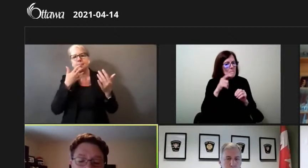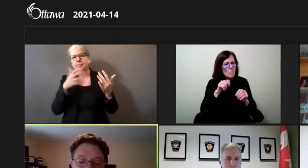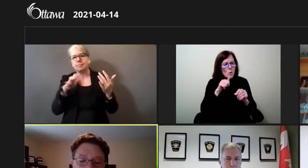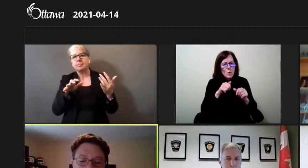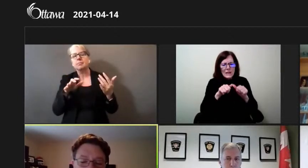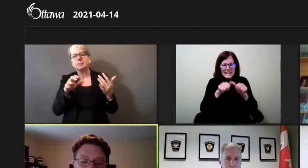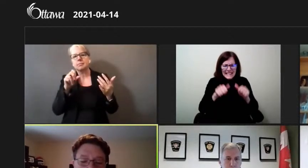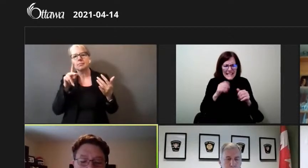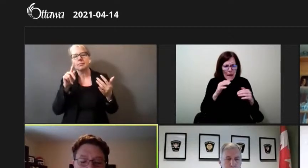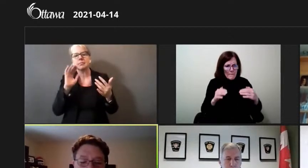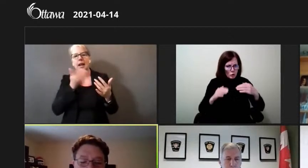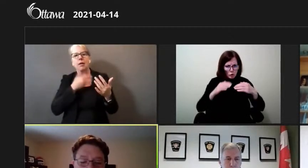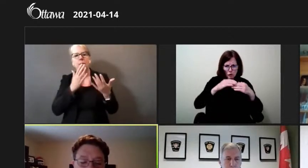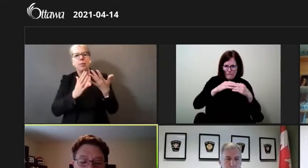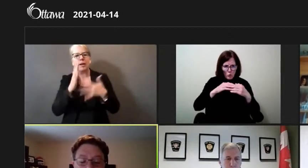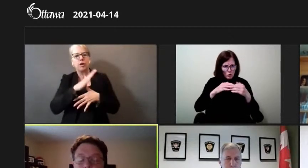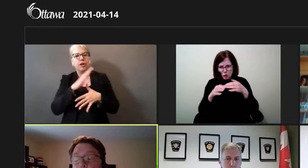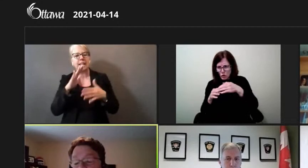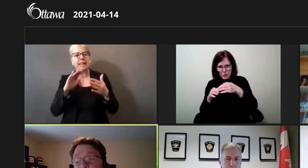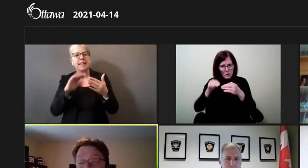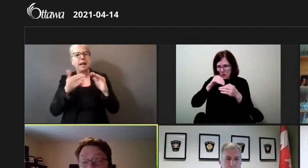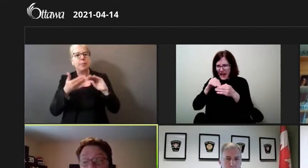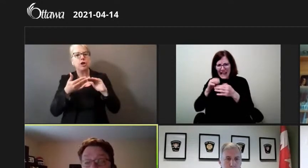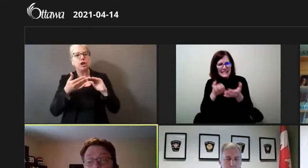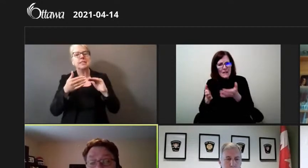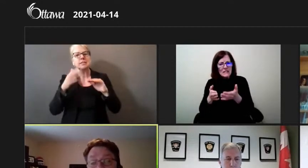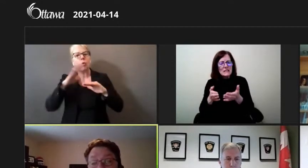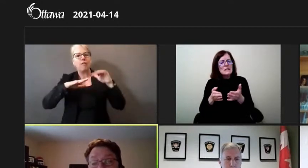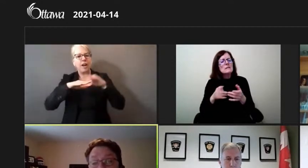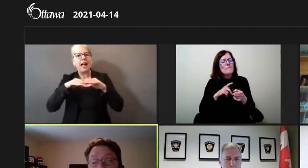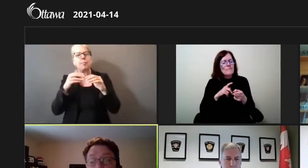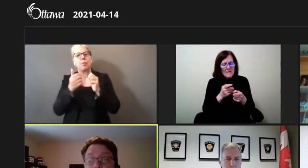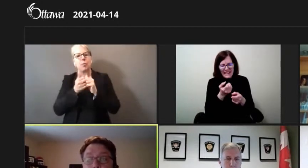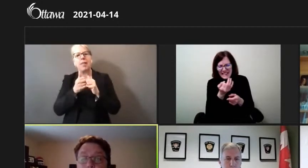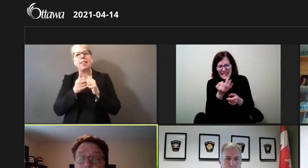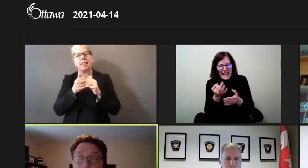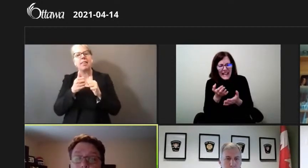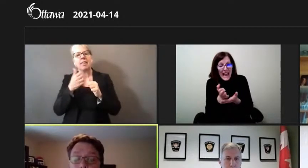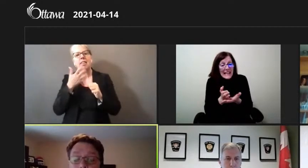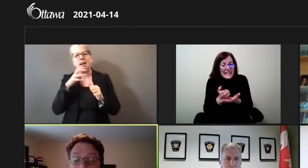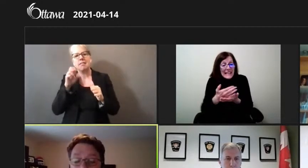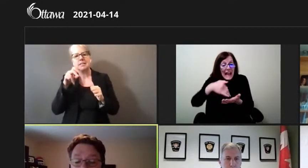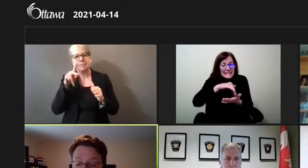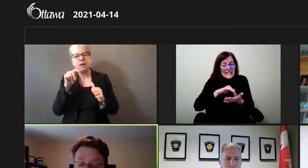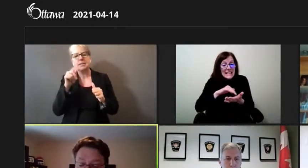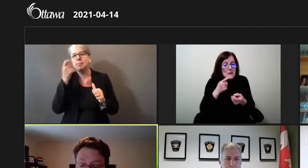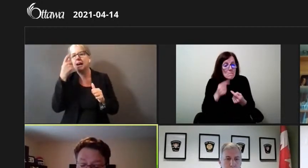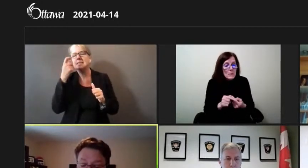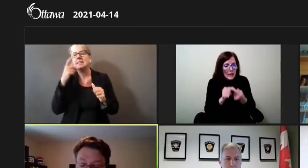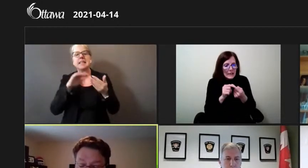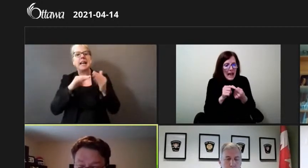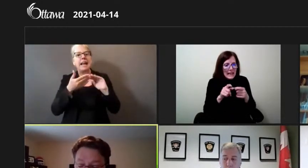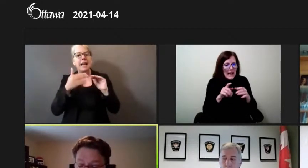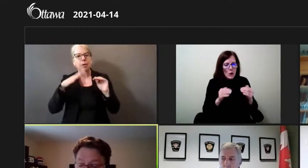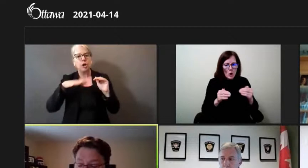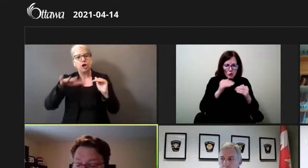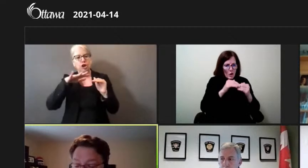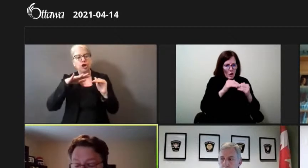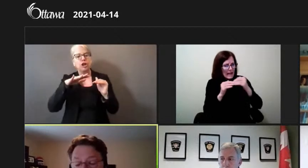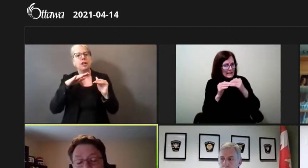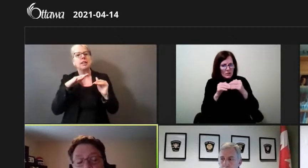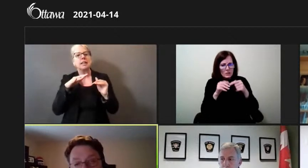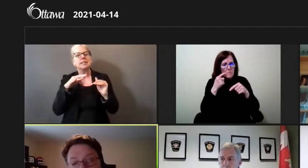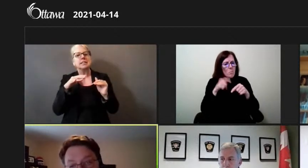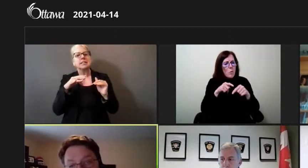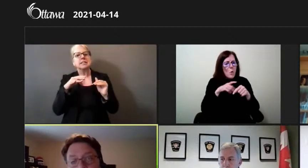some of our priority neighborhoods overlap with the hotspots, but the neighborhoods are sort